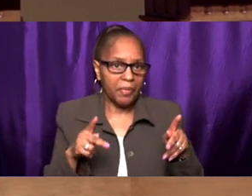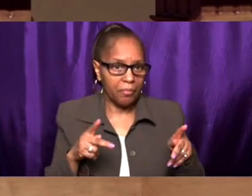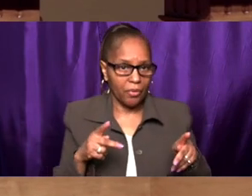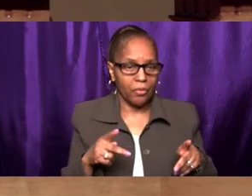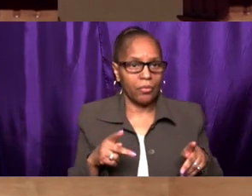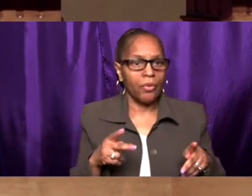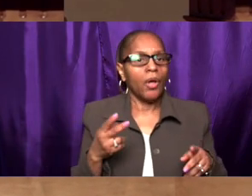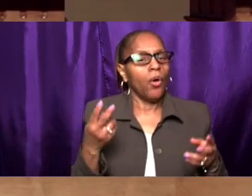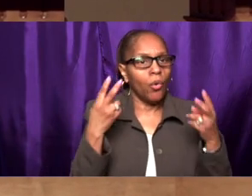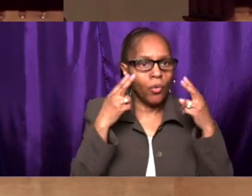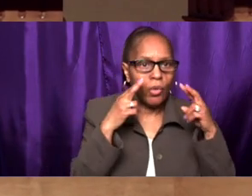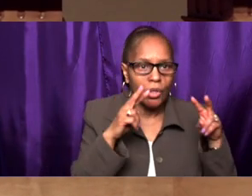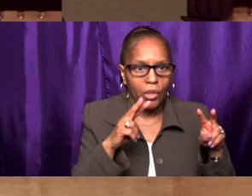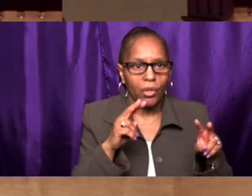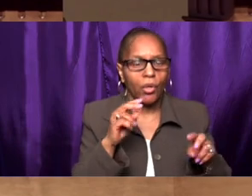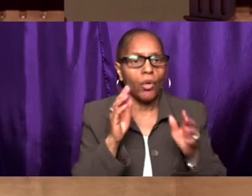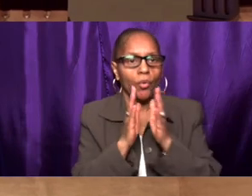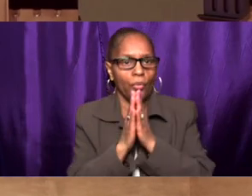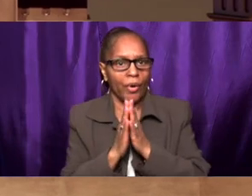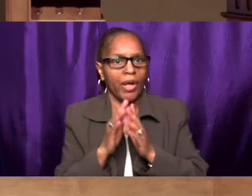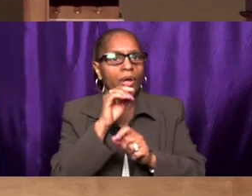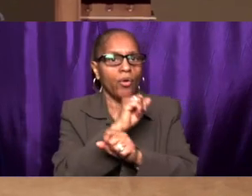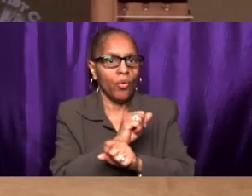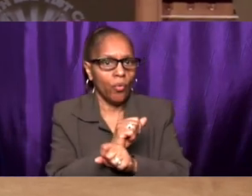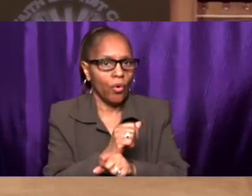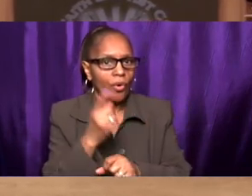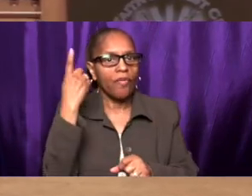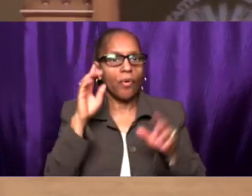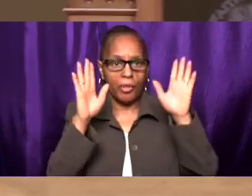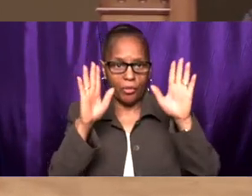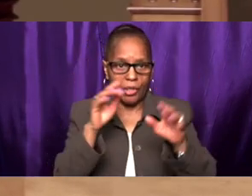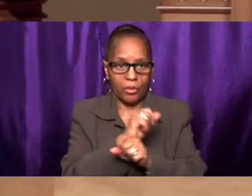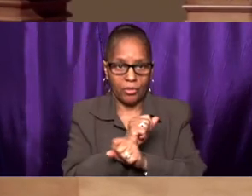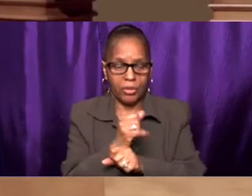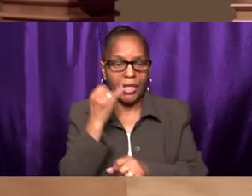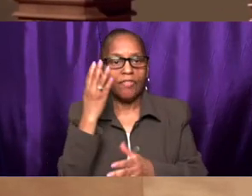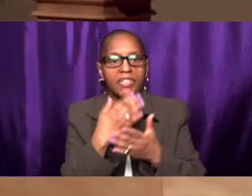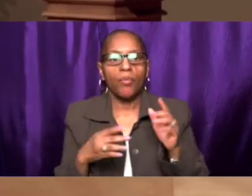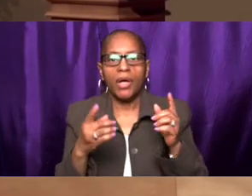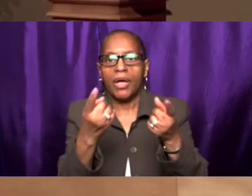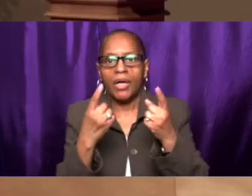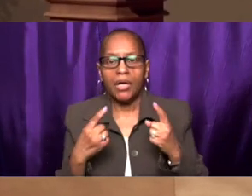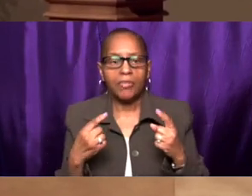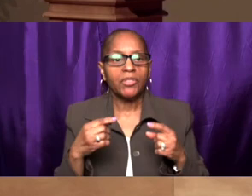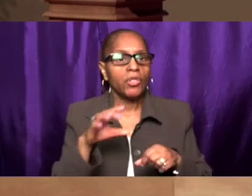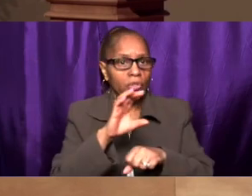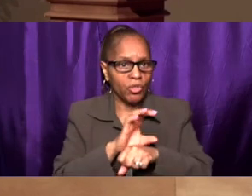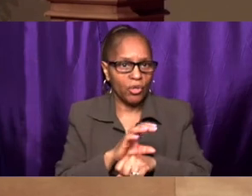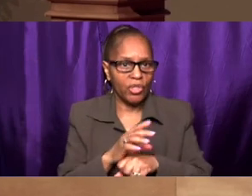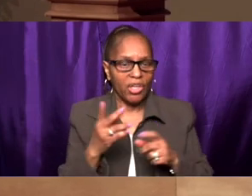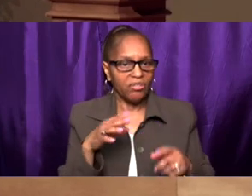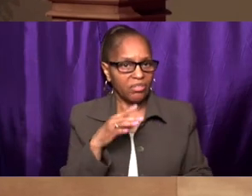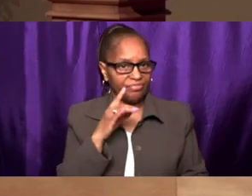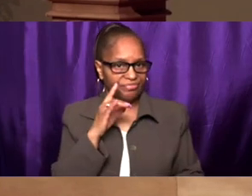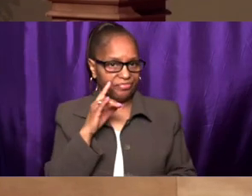for miracles. If someone comes to church and you too